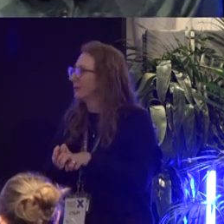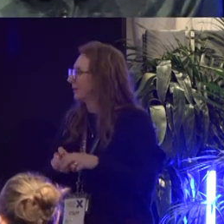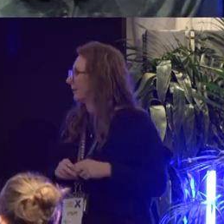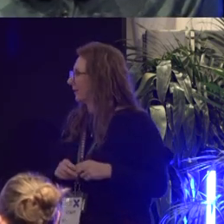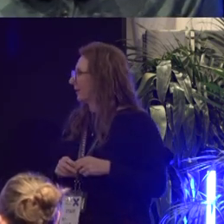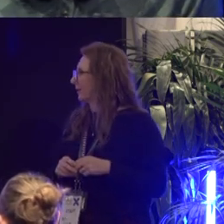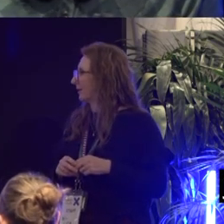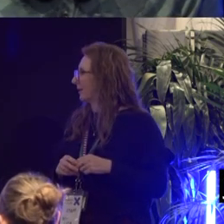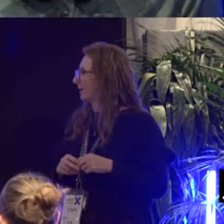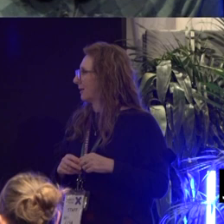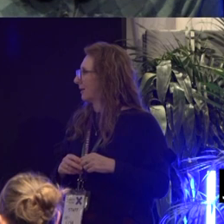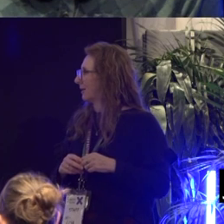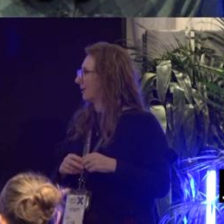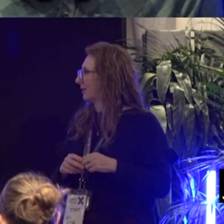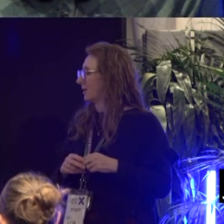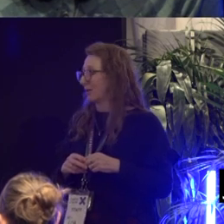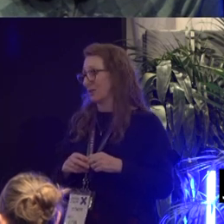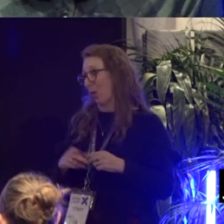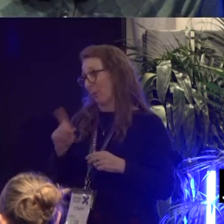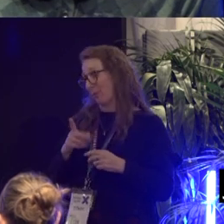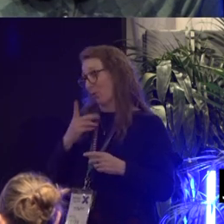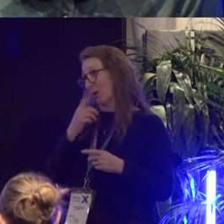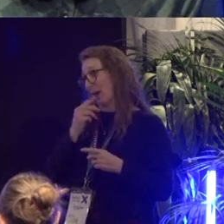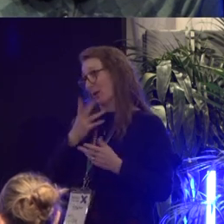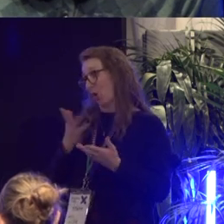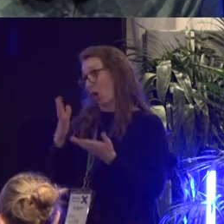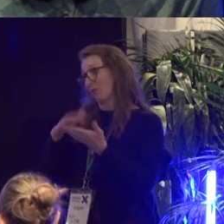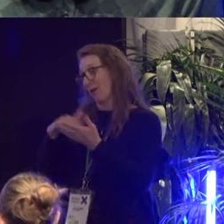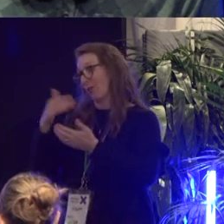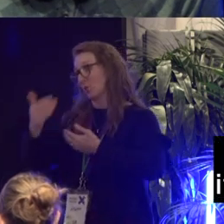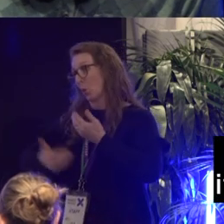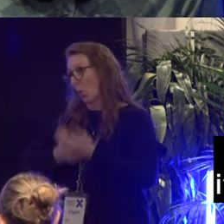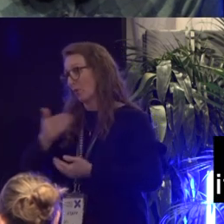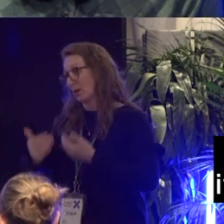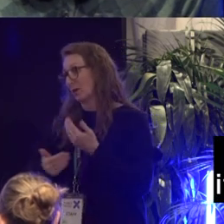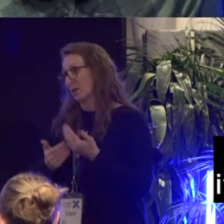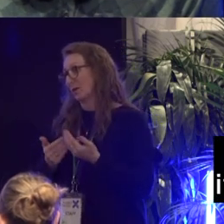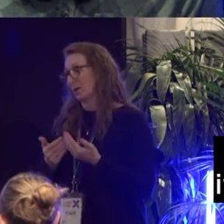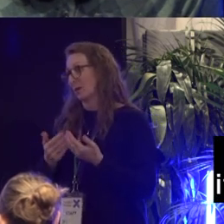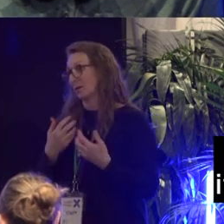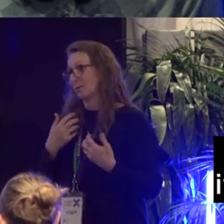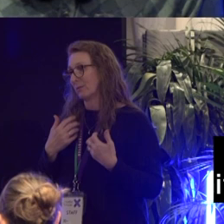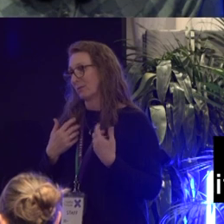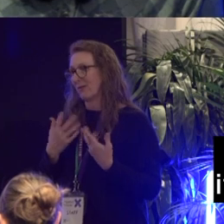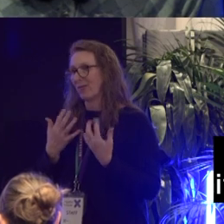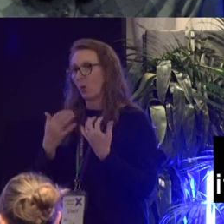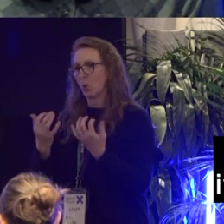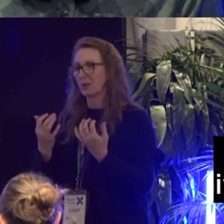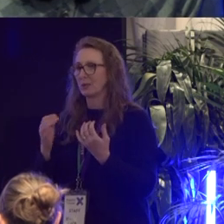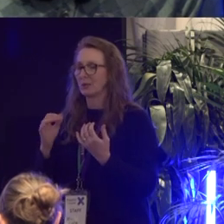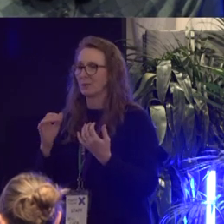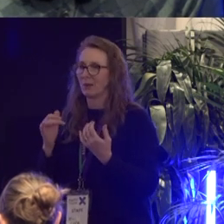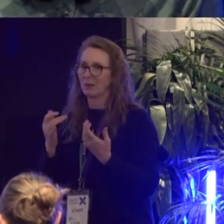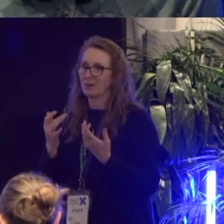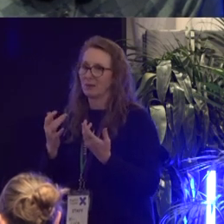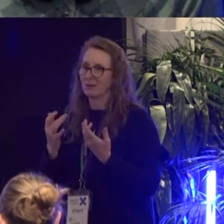and then just so that people arrive at the story. Kind of if the audience is cast as something, or